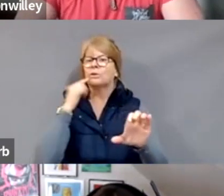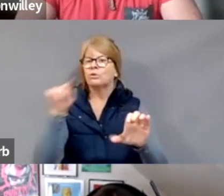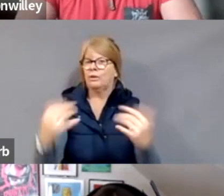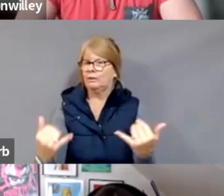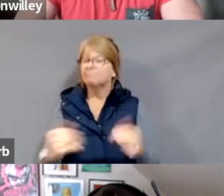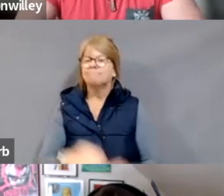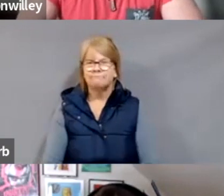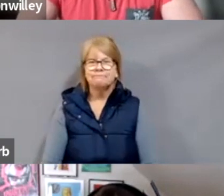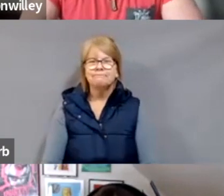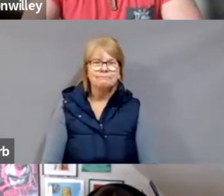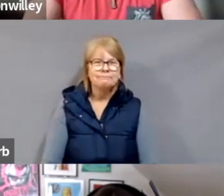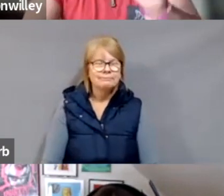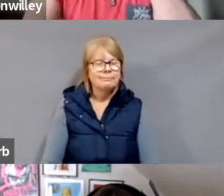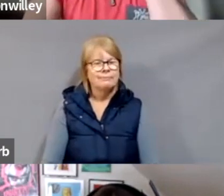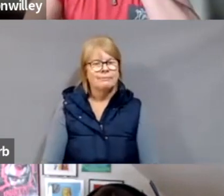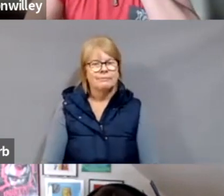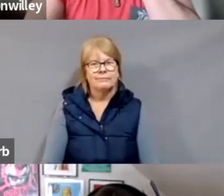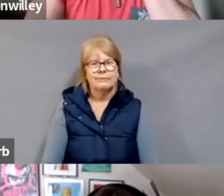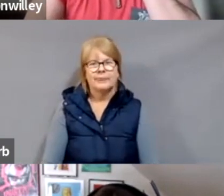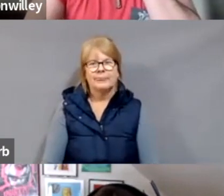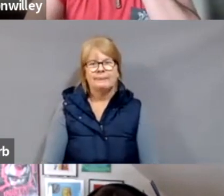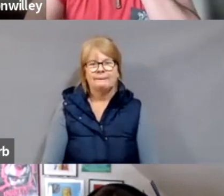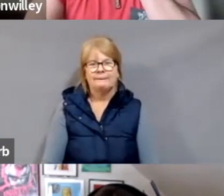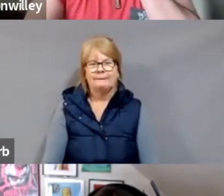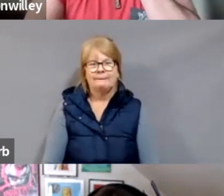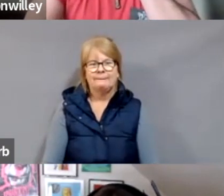you. Yeah. Thank you. In